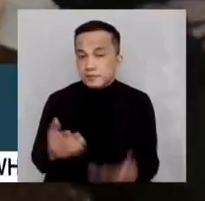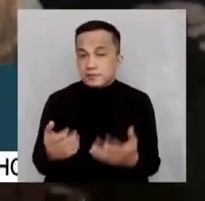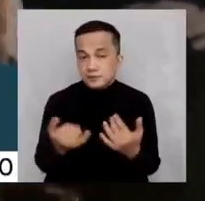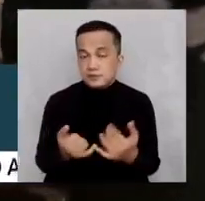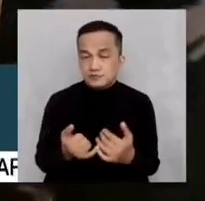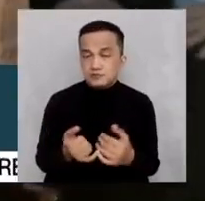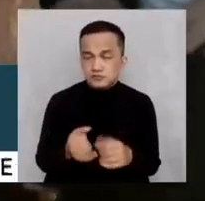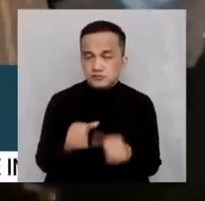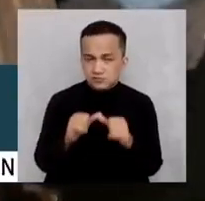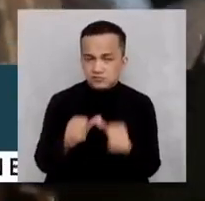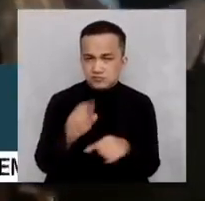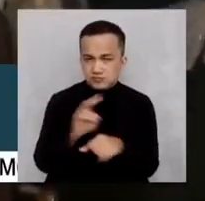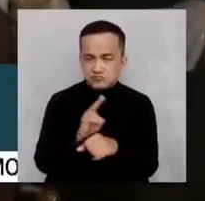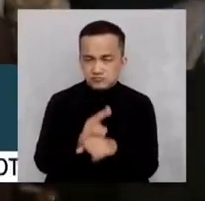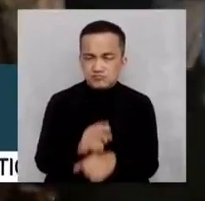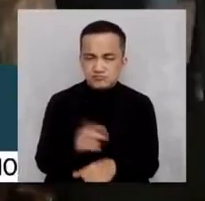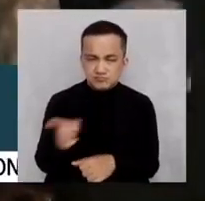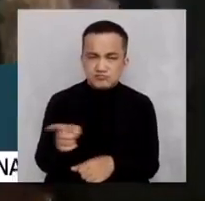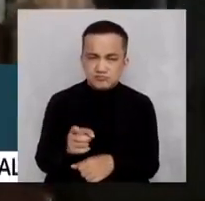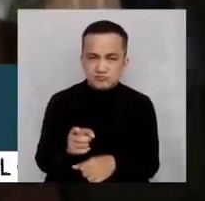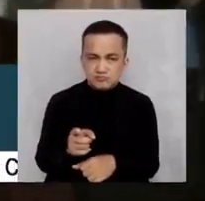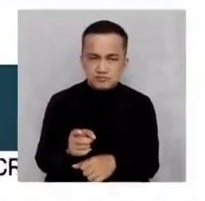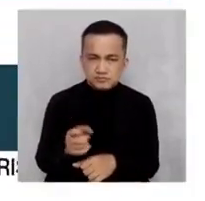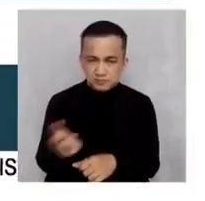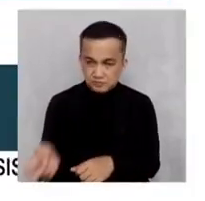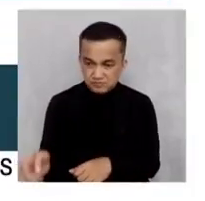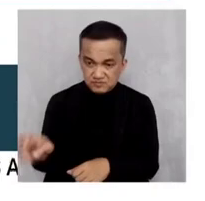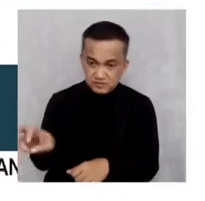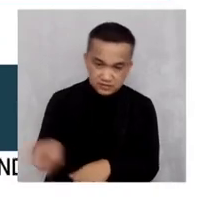that. And then just shift again